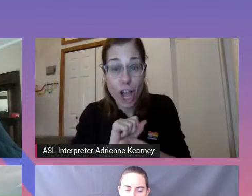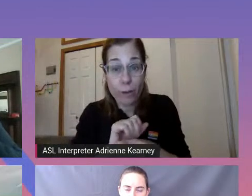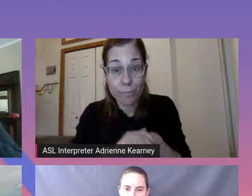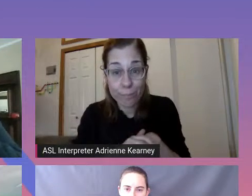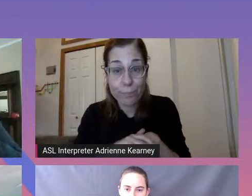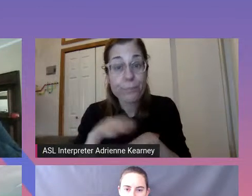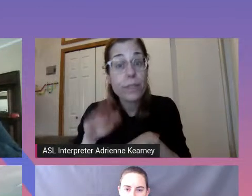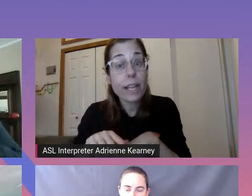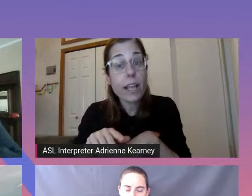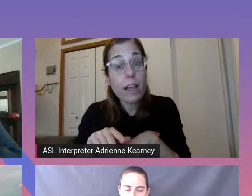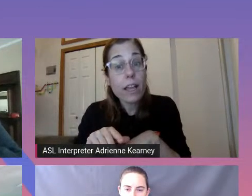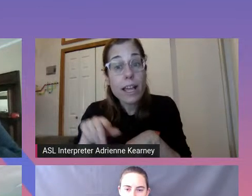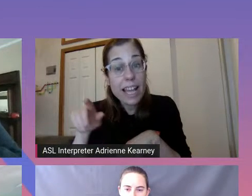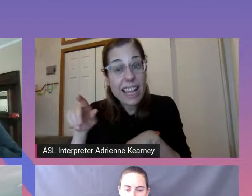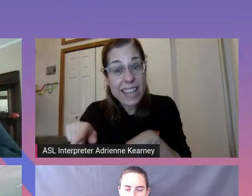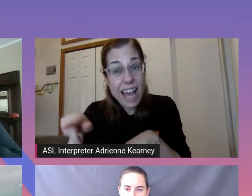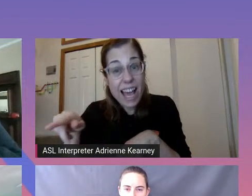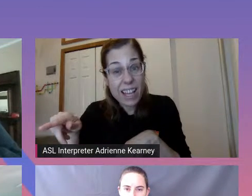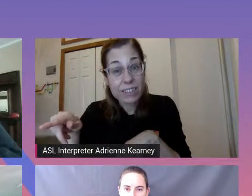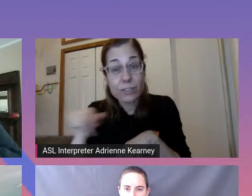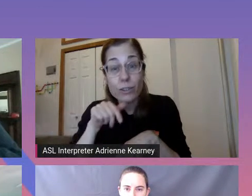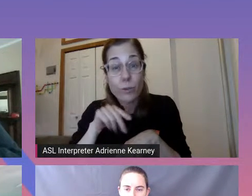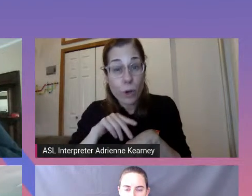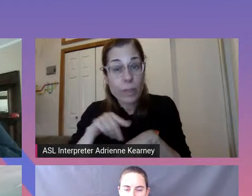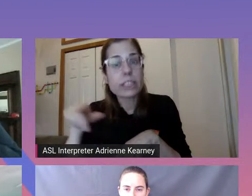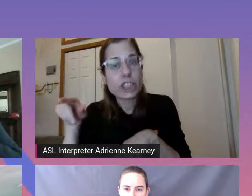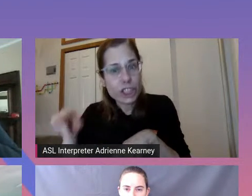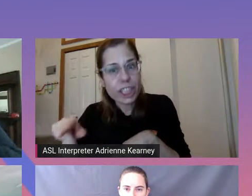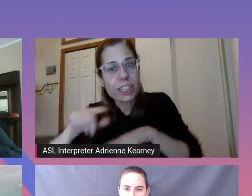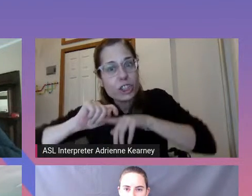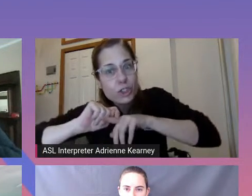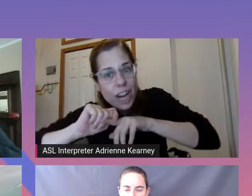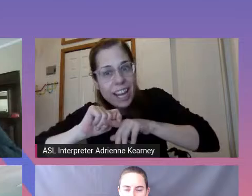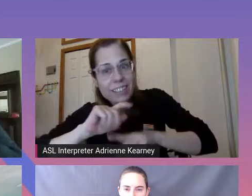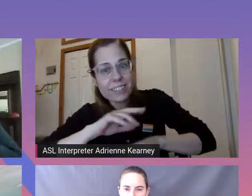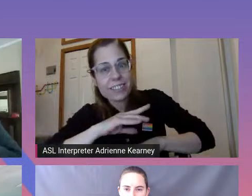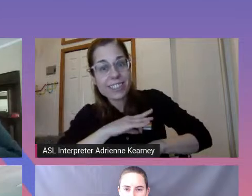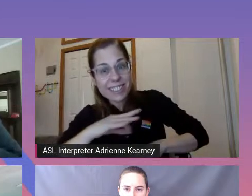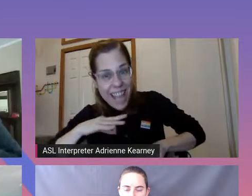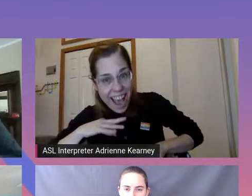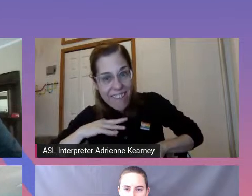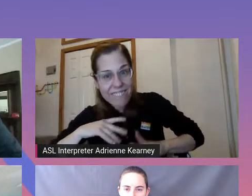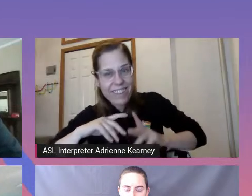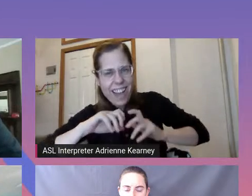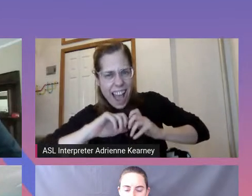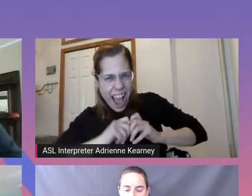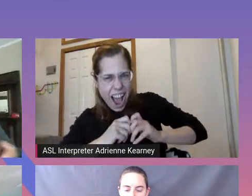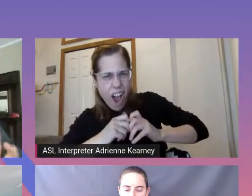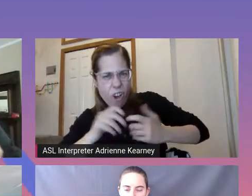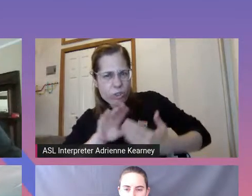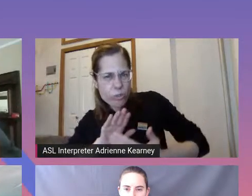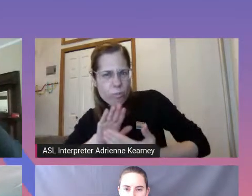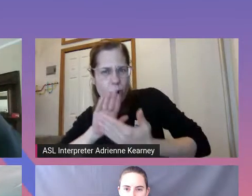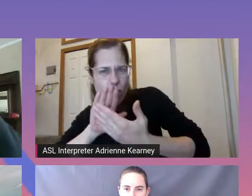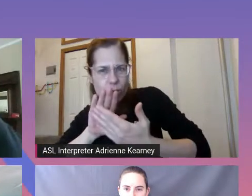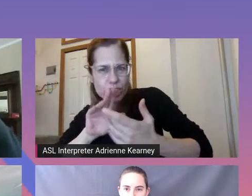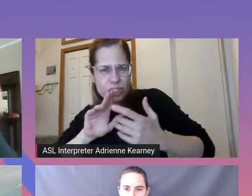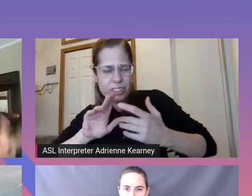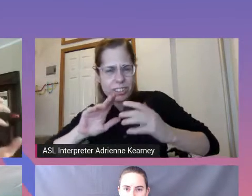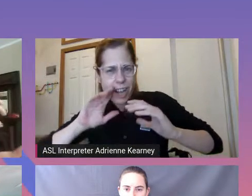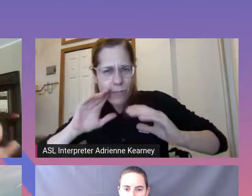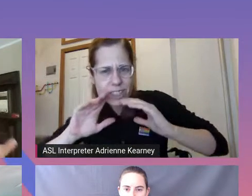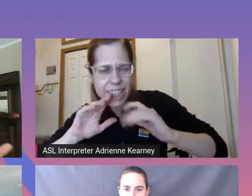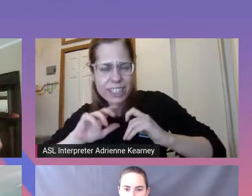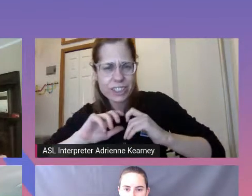for the staff for like how to facilitate these talkback conversations, how to field certain kinds of questions. And it's stuck with us forever, right?